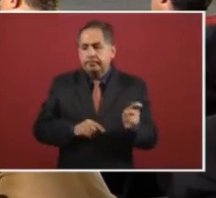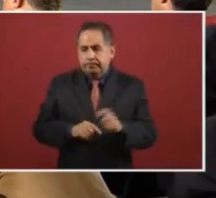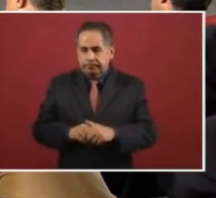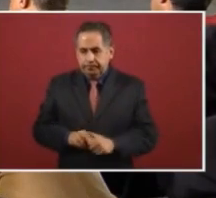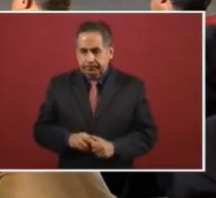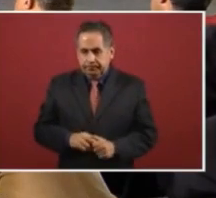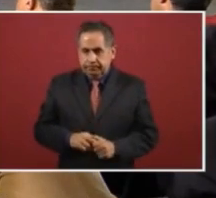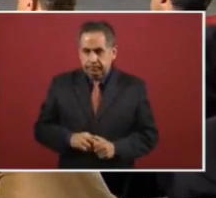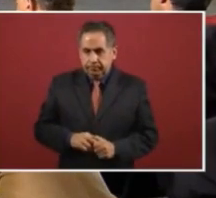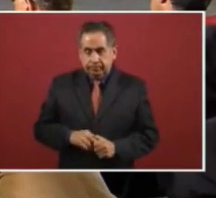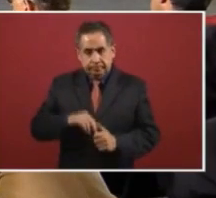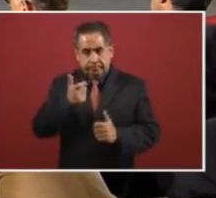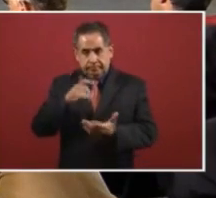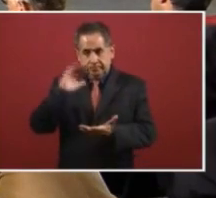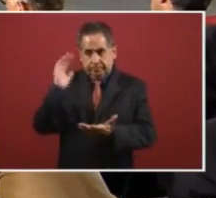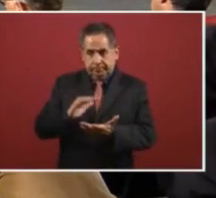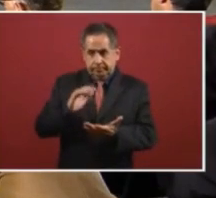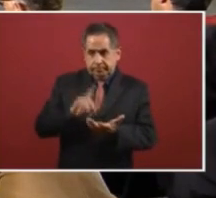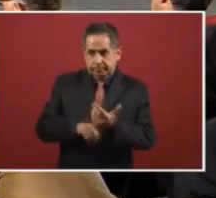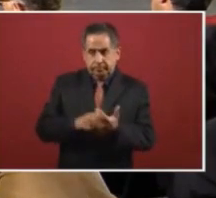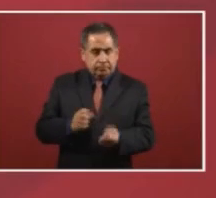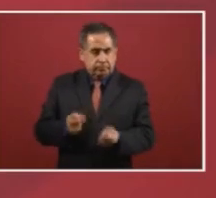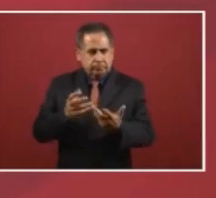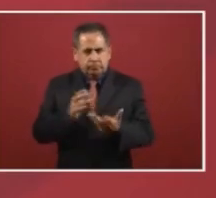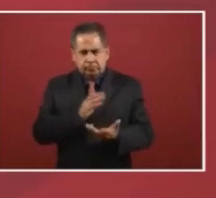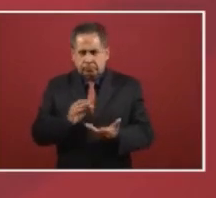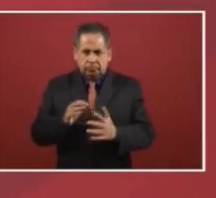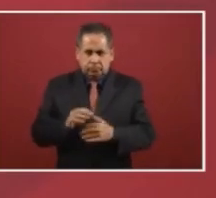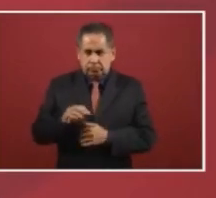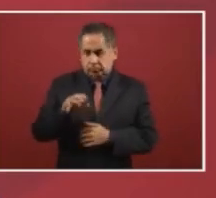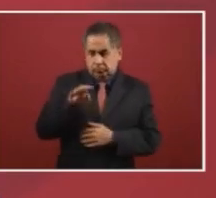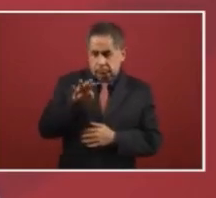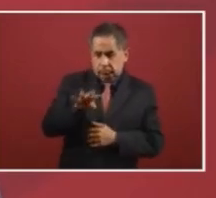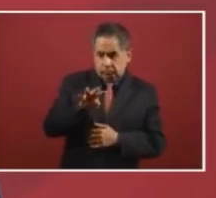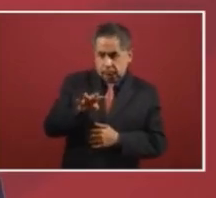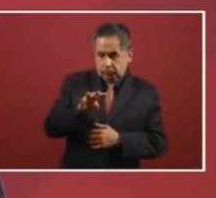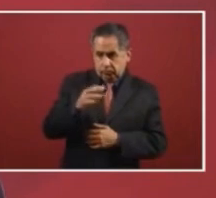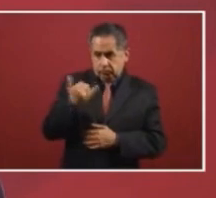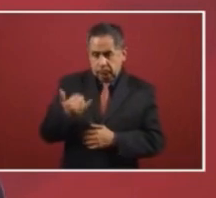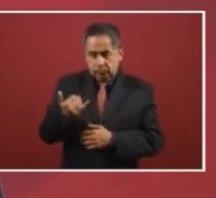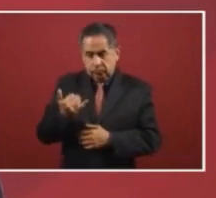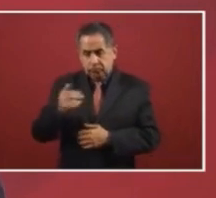made where the reduction was between